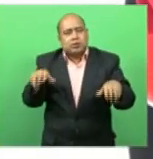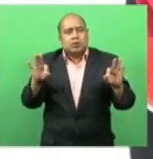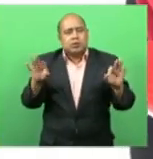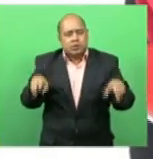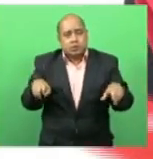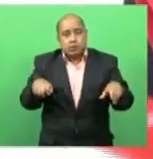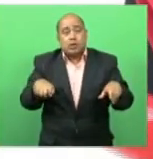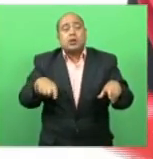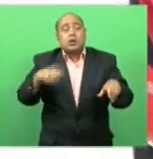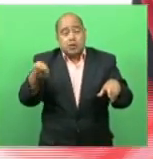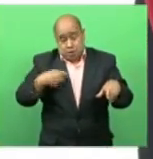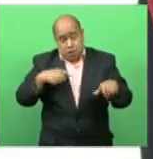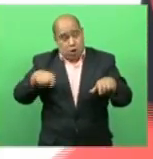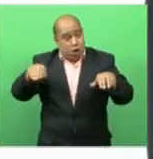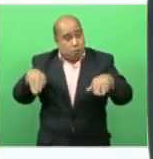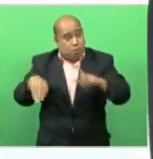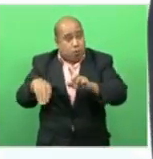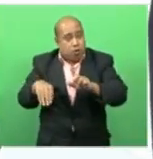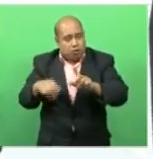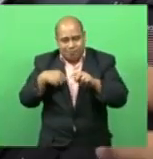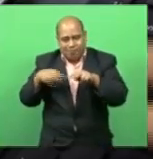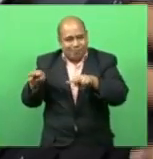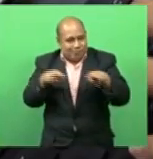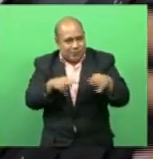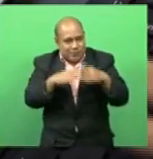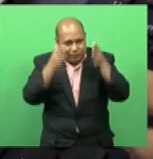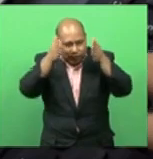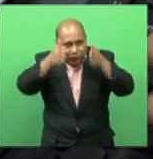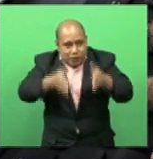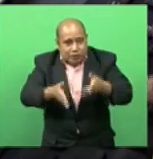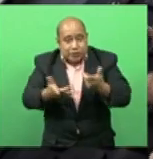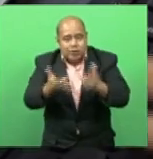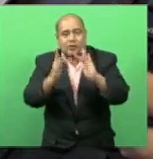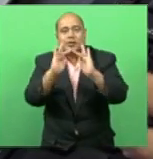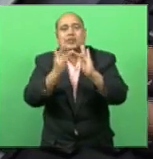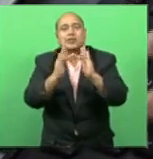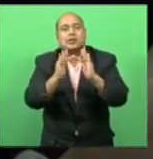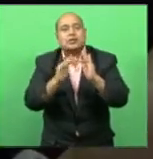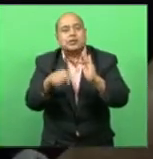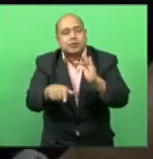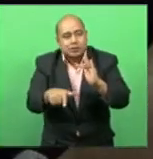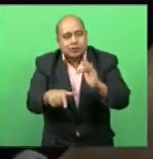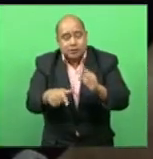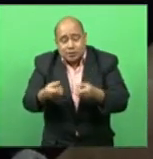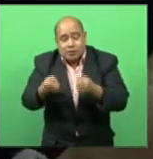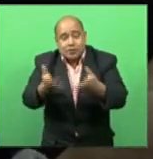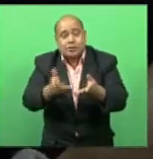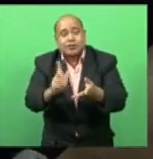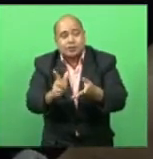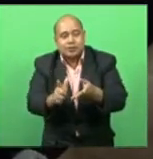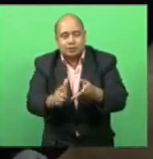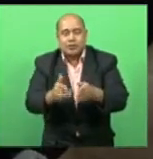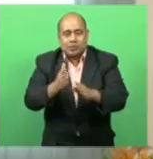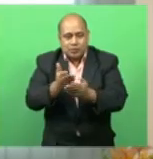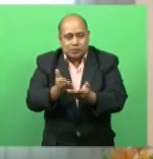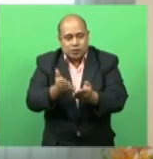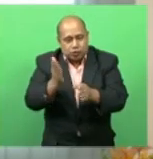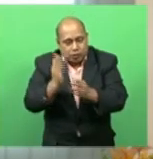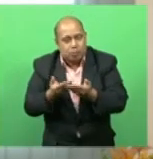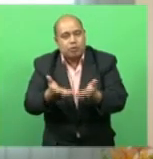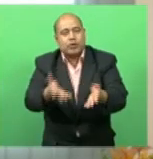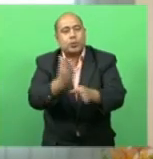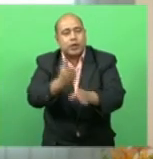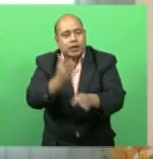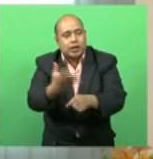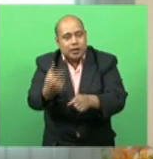touch. Said Kiyum says internet service providers must be ready to come up with innovative ideas to meet data demand. It's